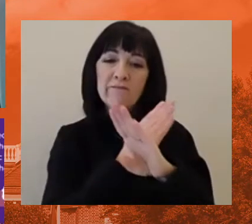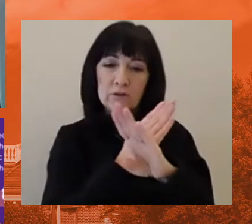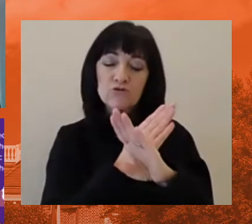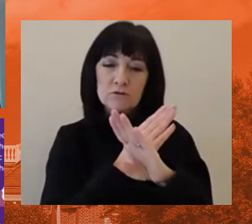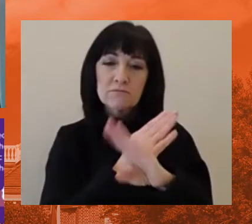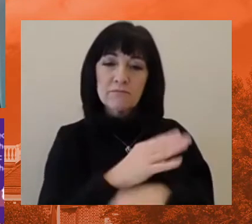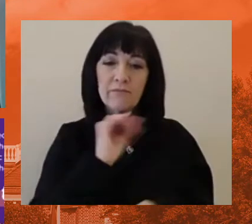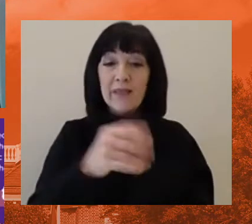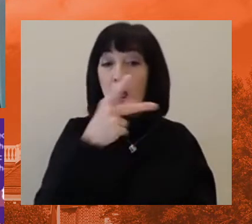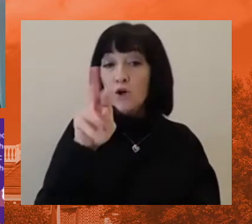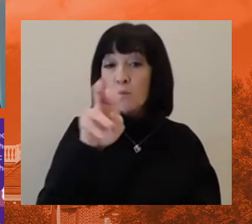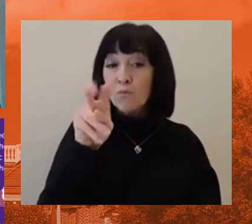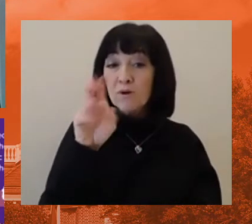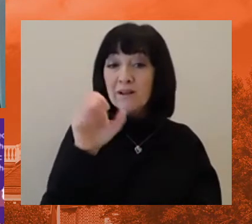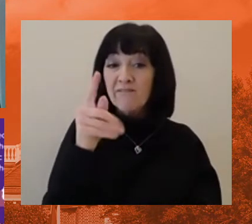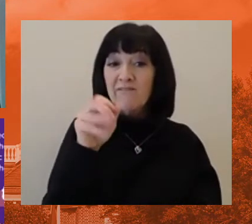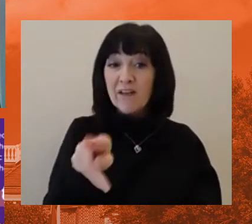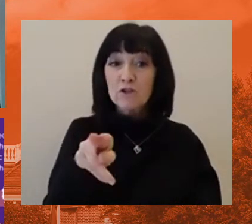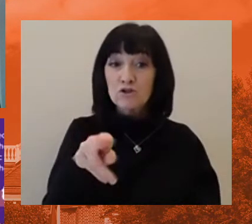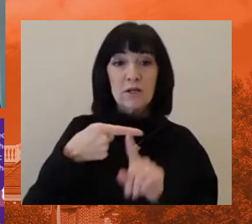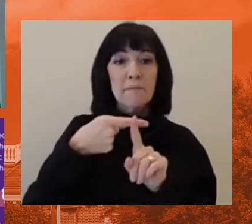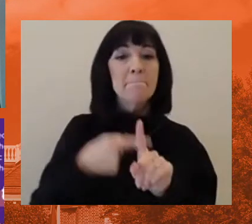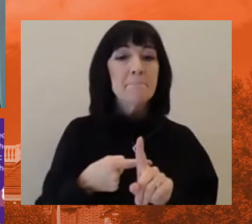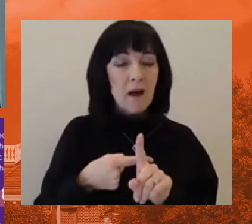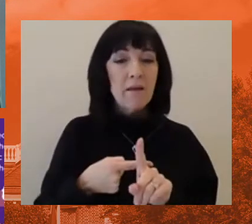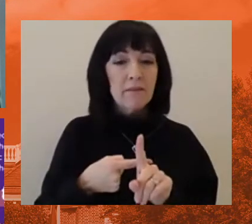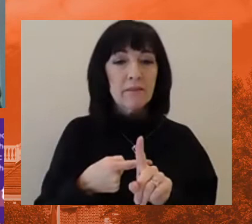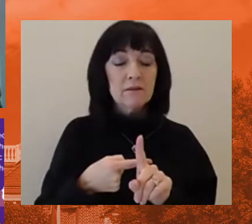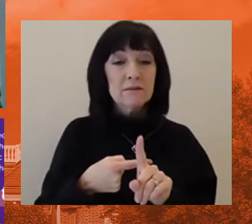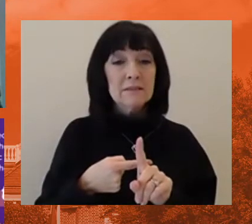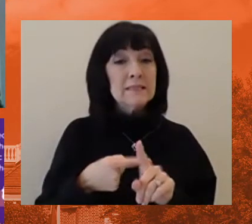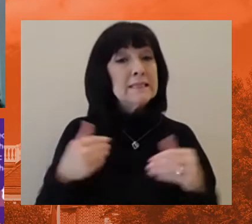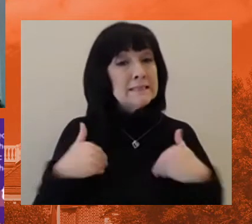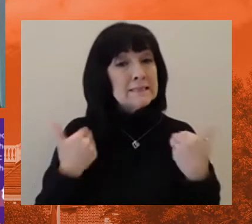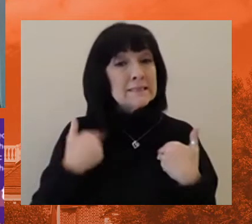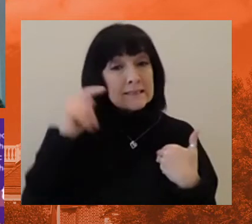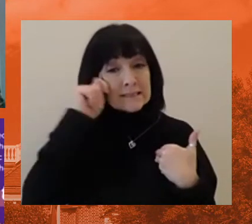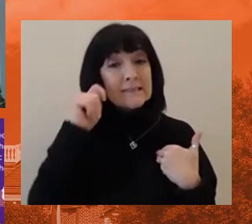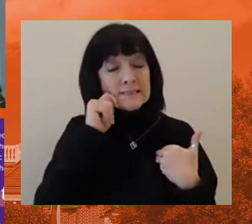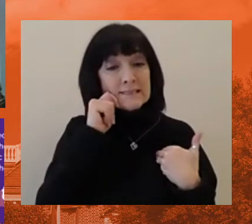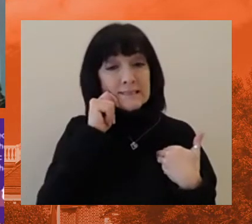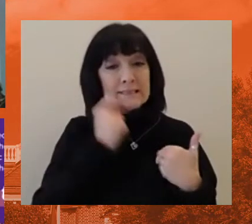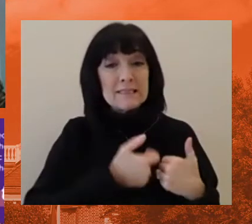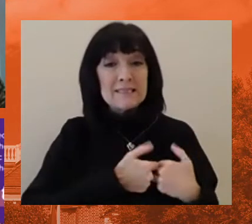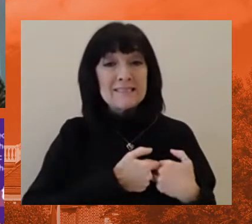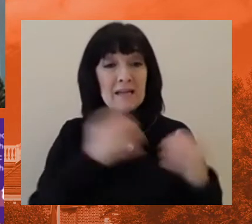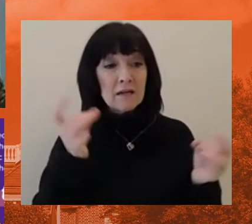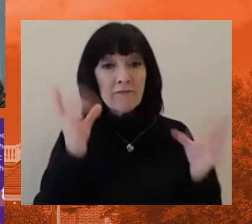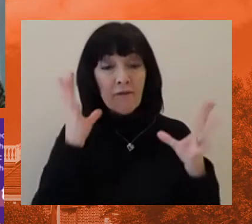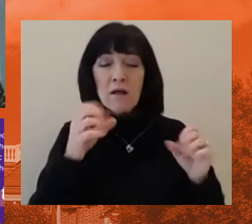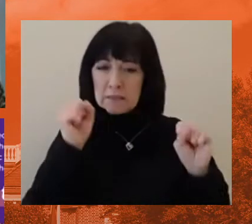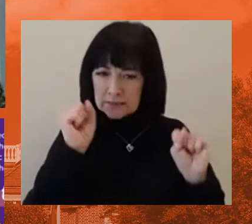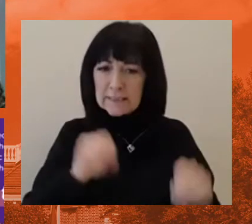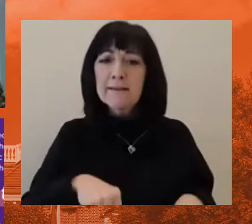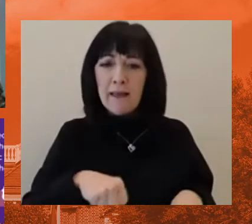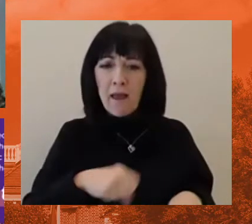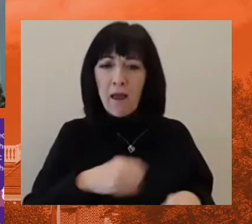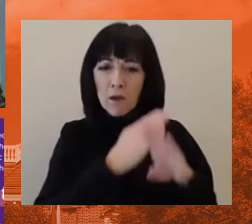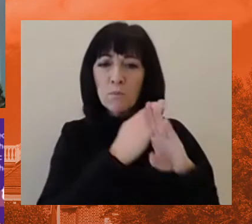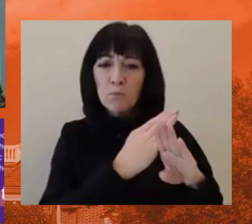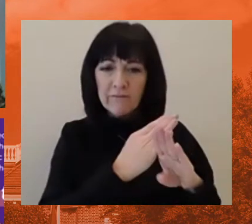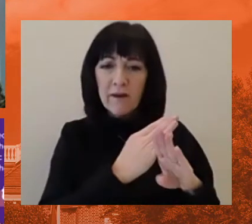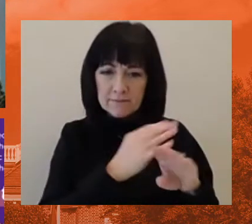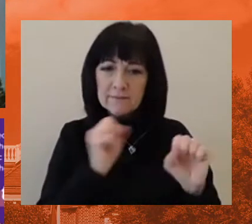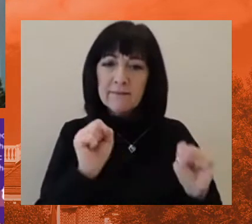and Prevention Month. Teen dating violence can be prevented. The research and the facts